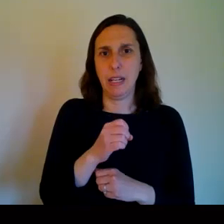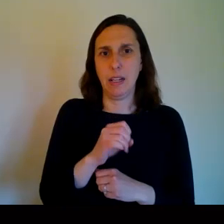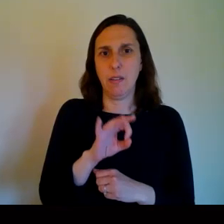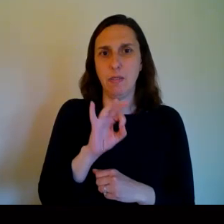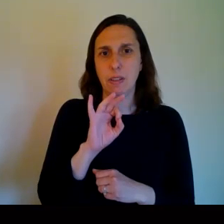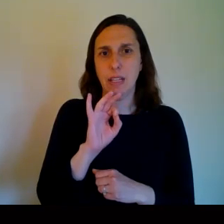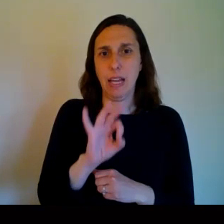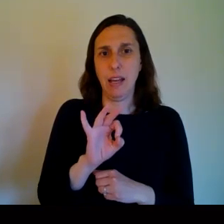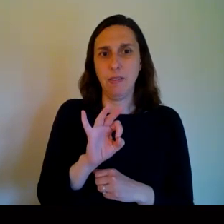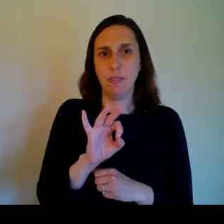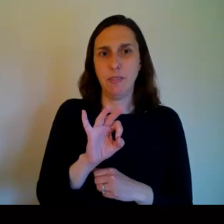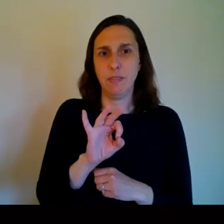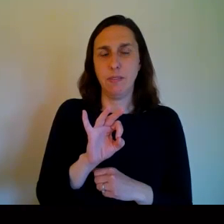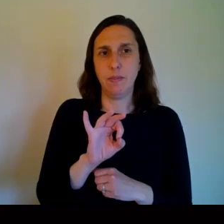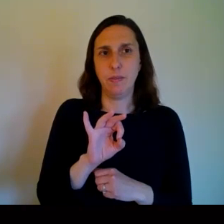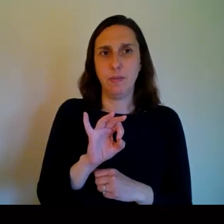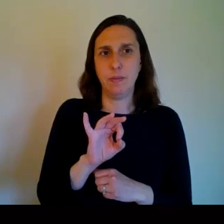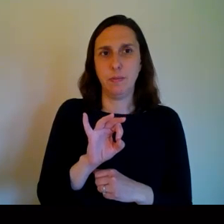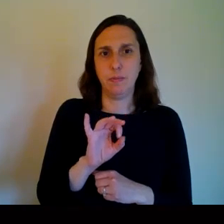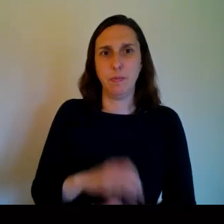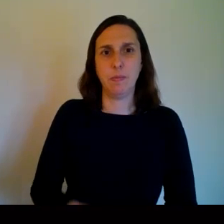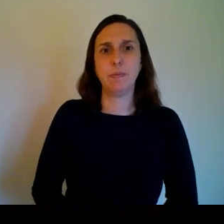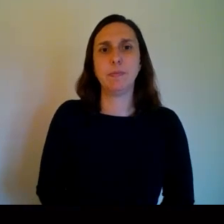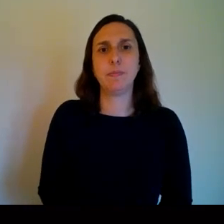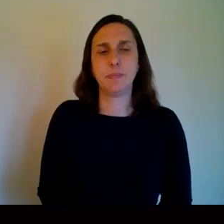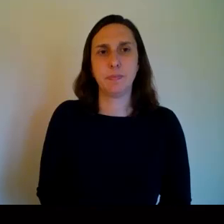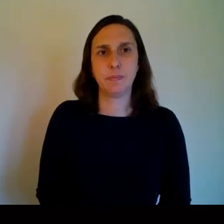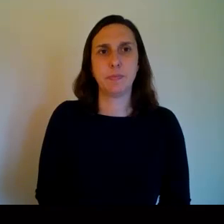I think I'll use a colon. The domain of F